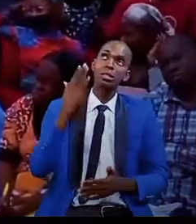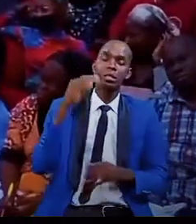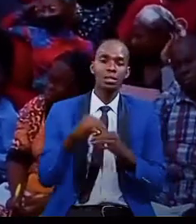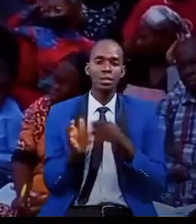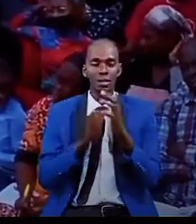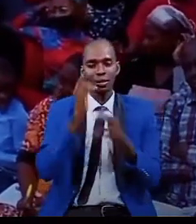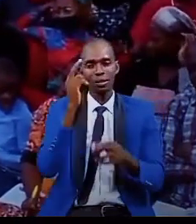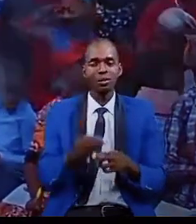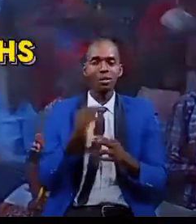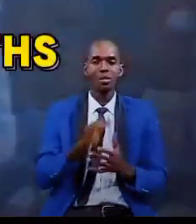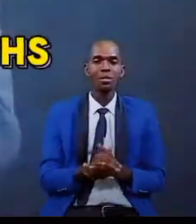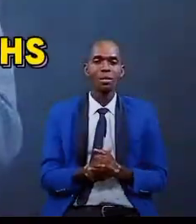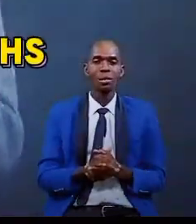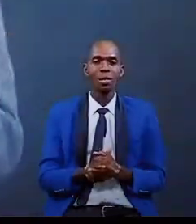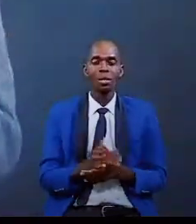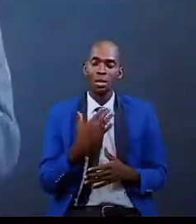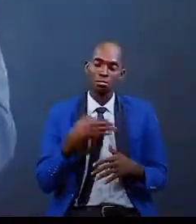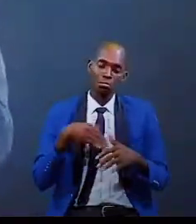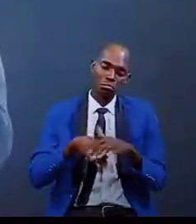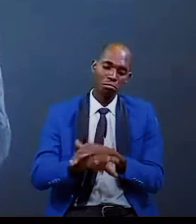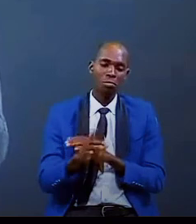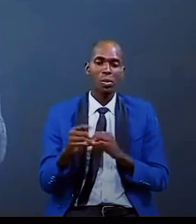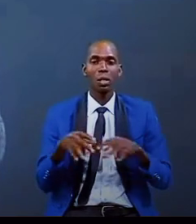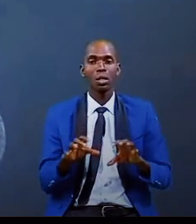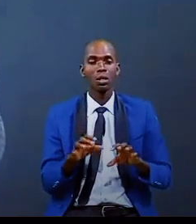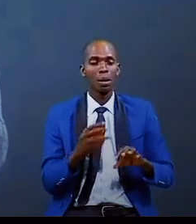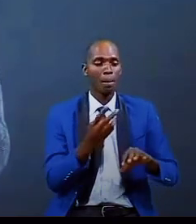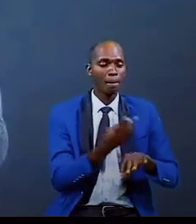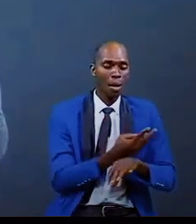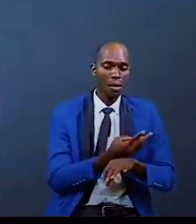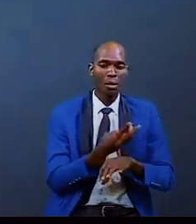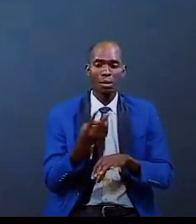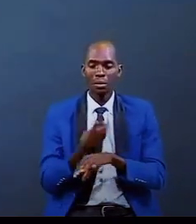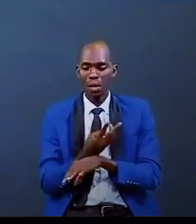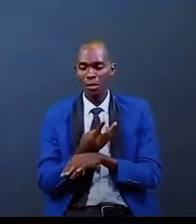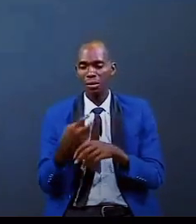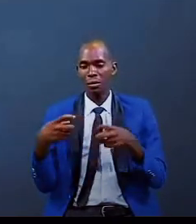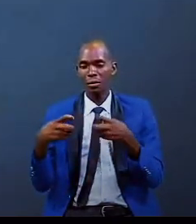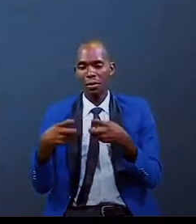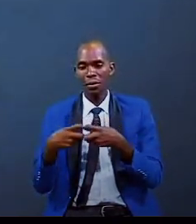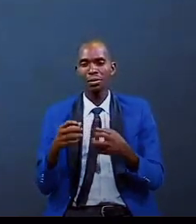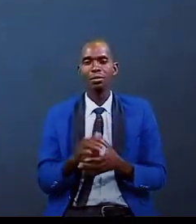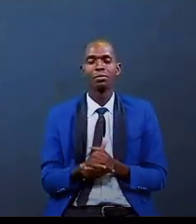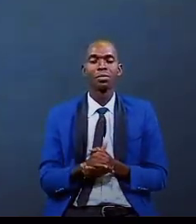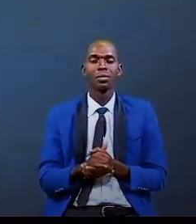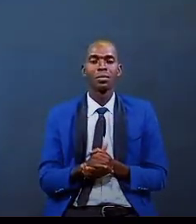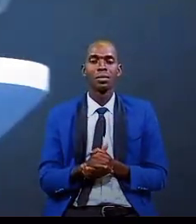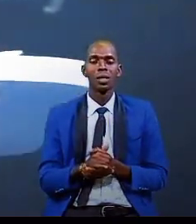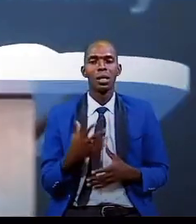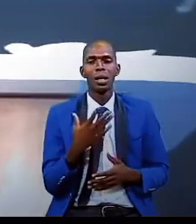And I got to the class, mass, physics. And then we had